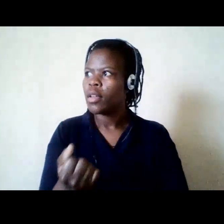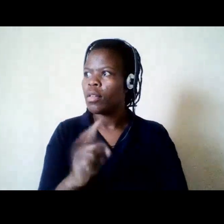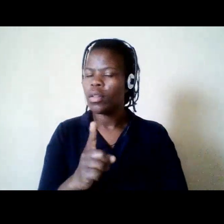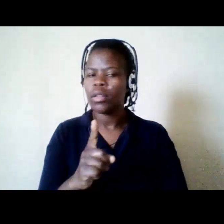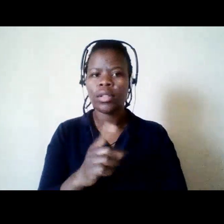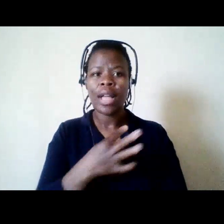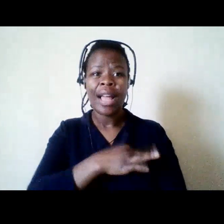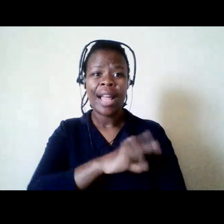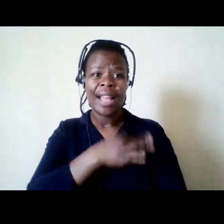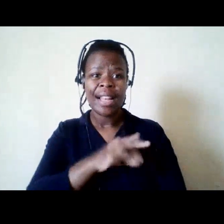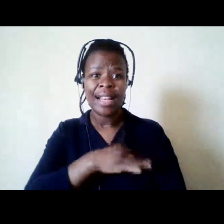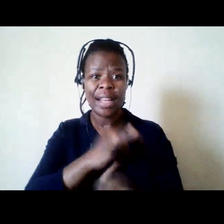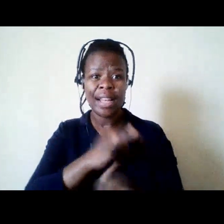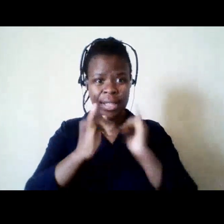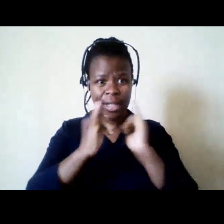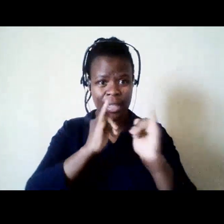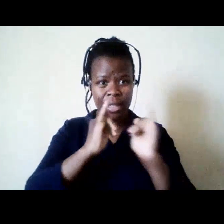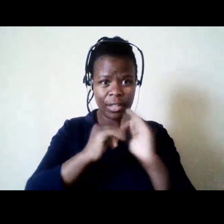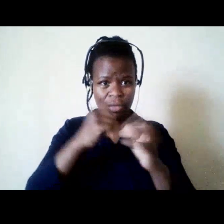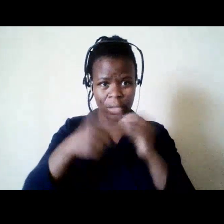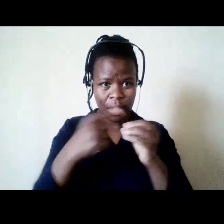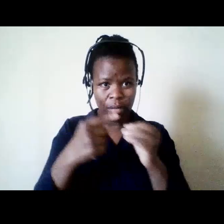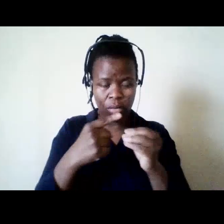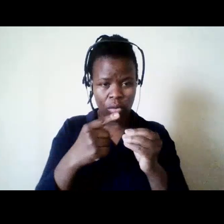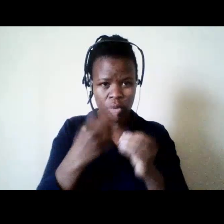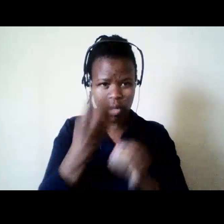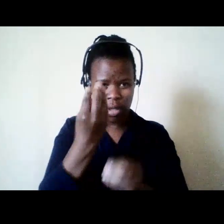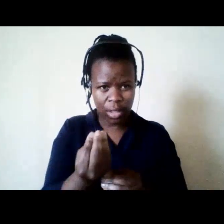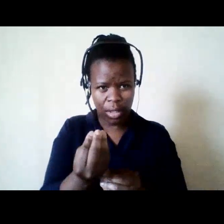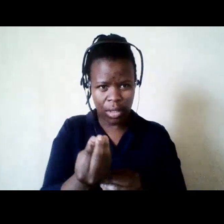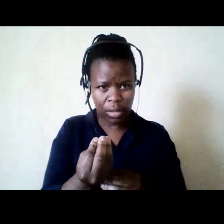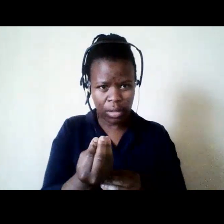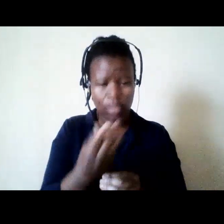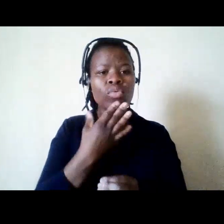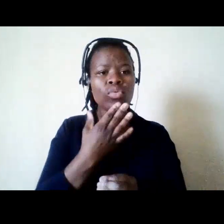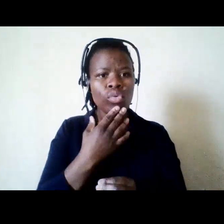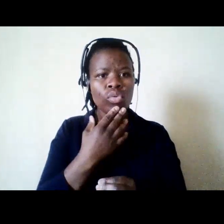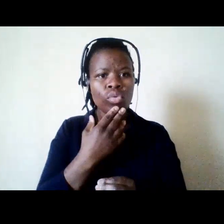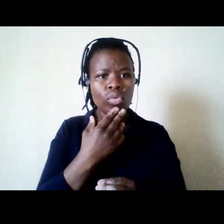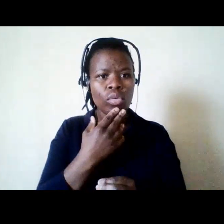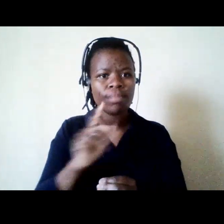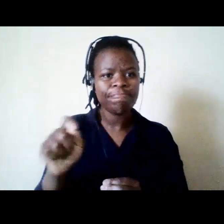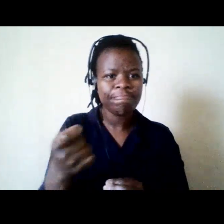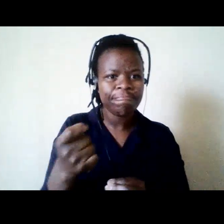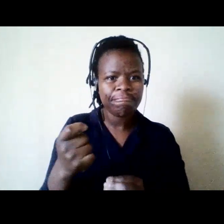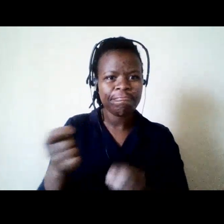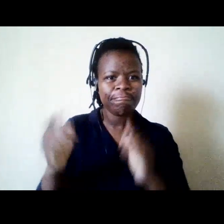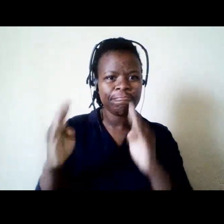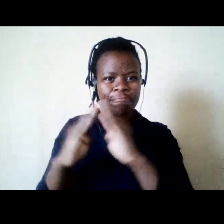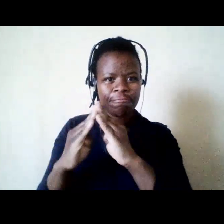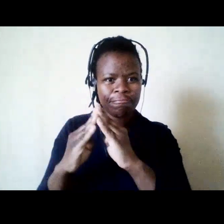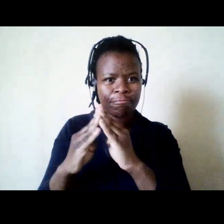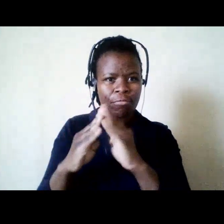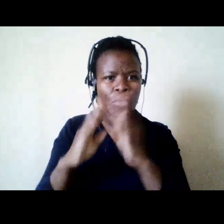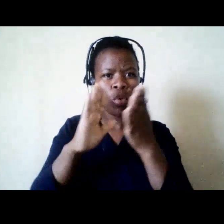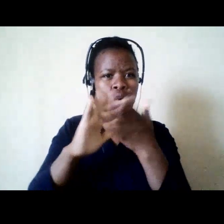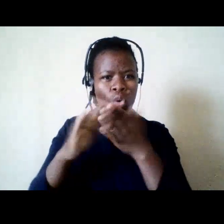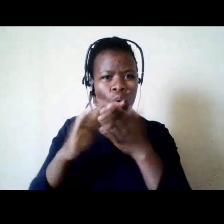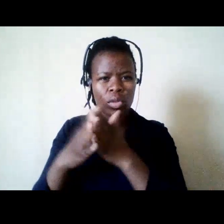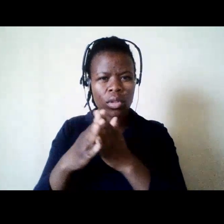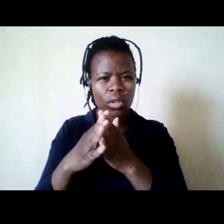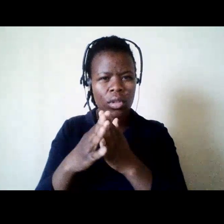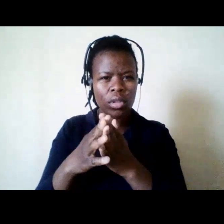interviewed about the child having to be locked because the community didn't understand. Uh, this one is